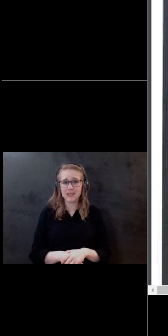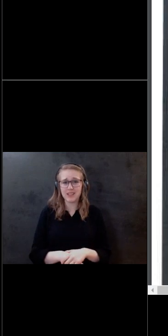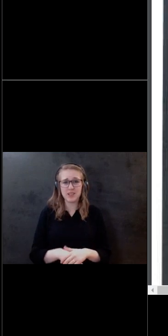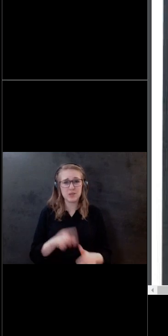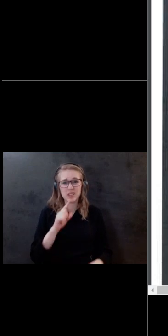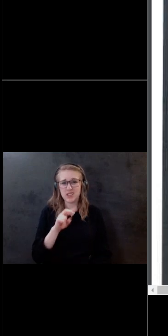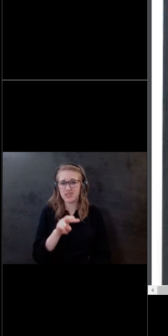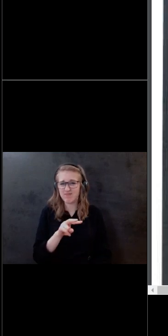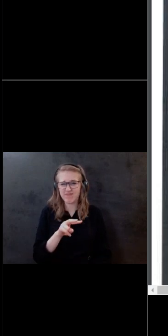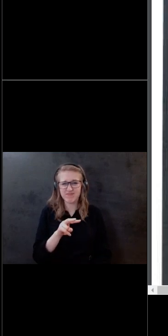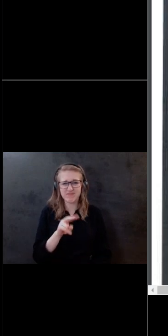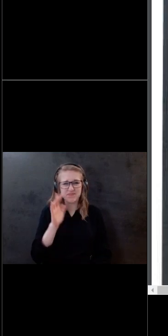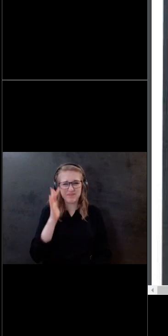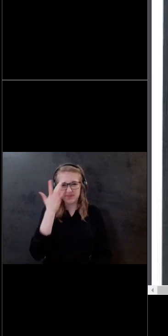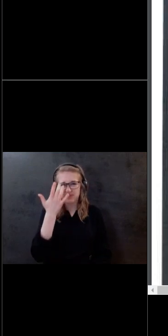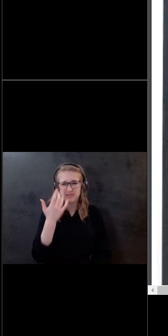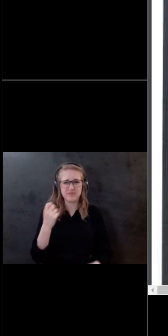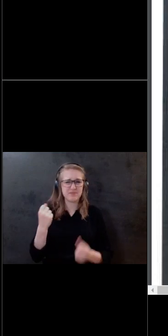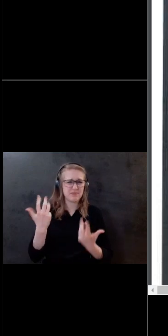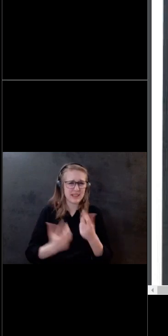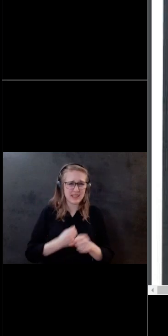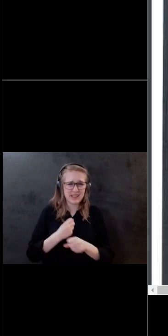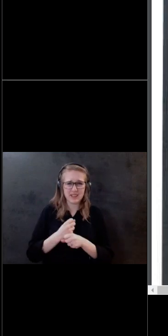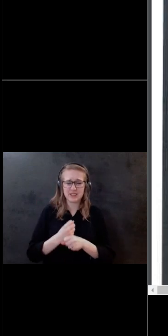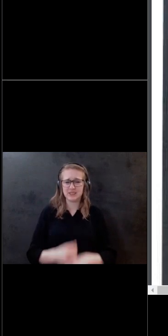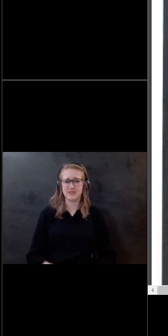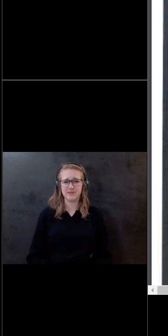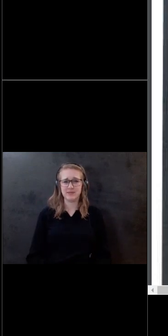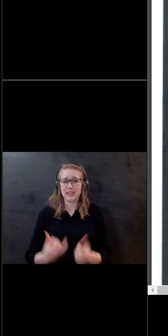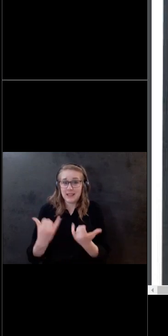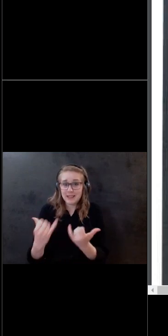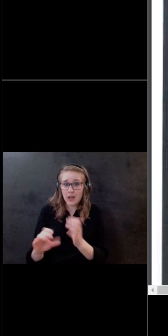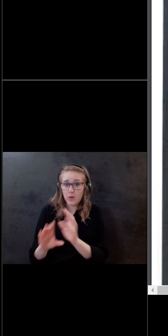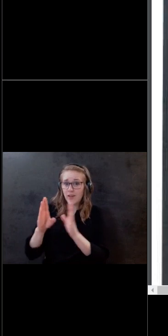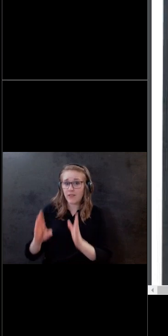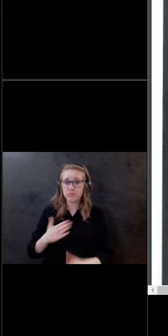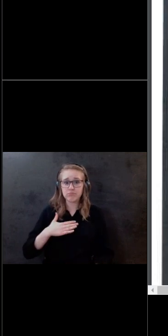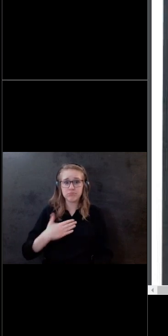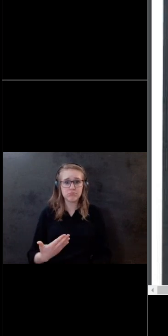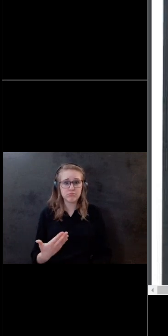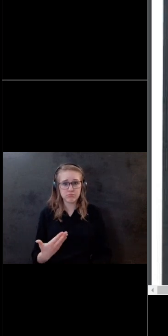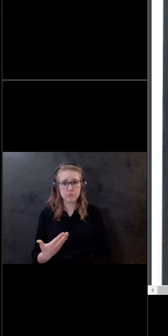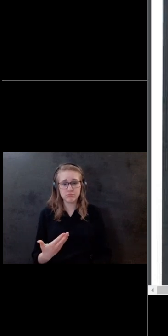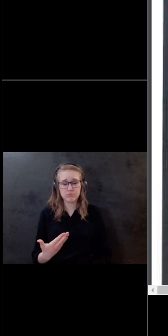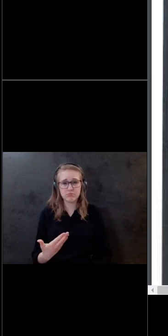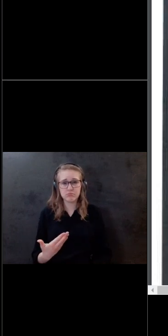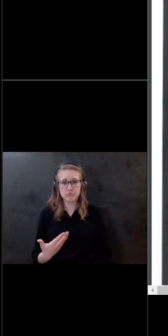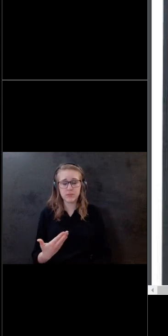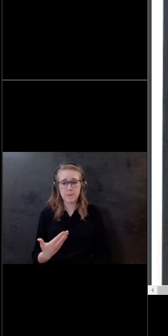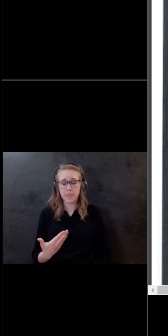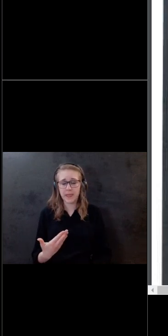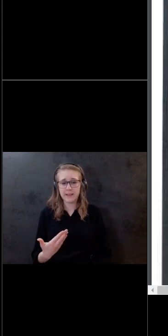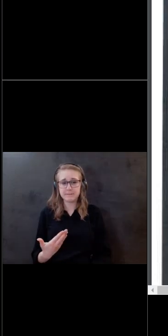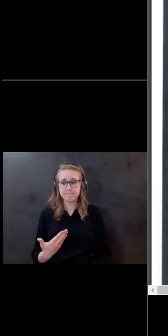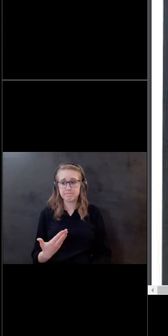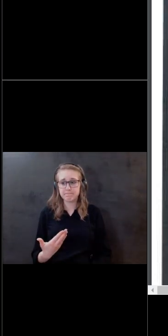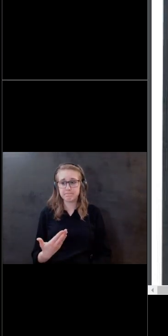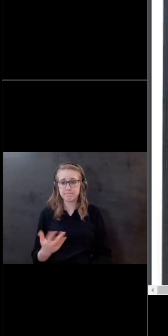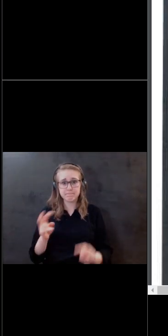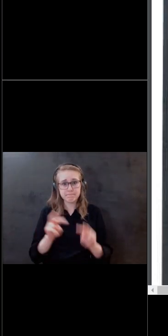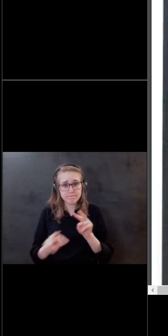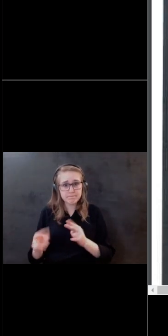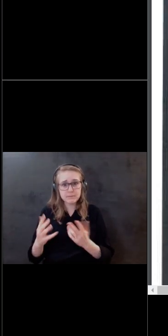many years. And now that we have a developer that's looking at developing